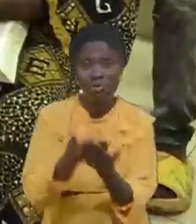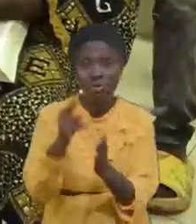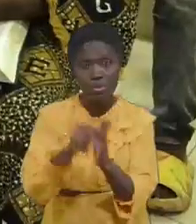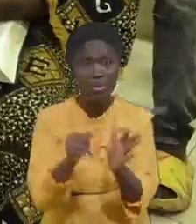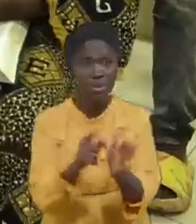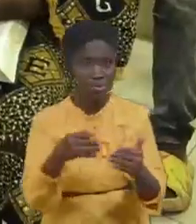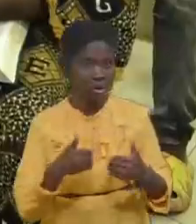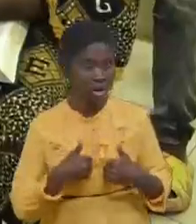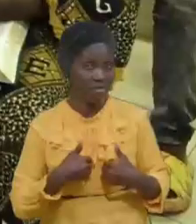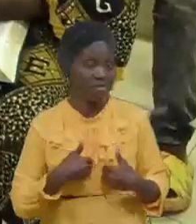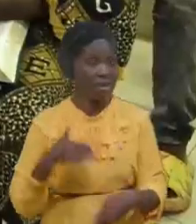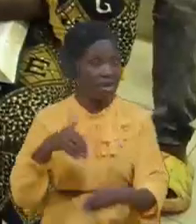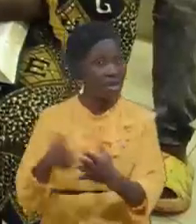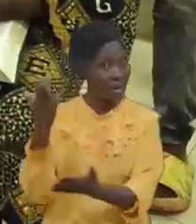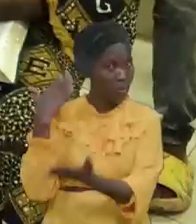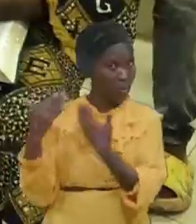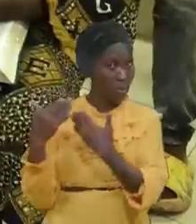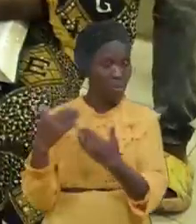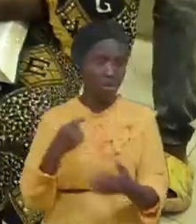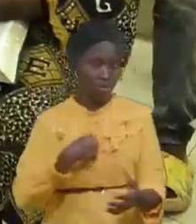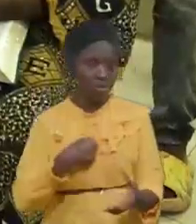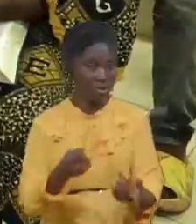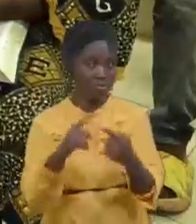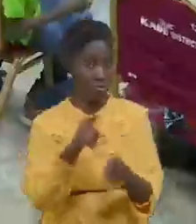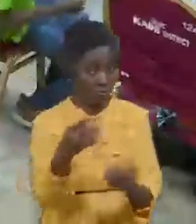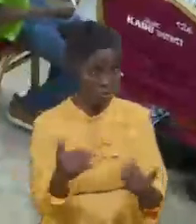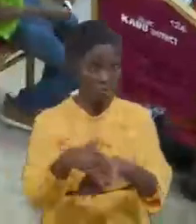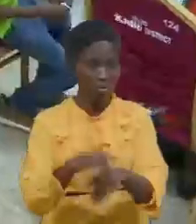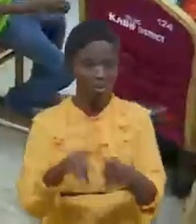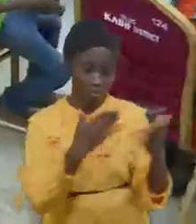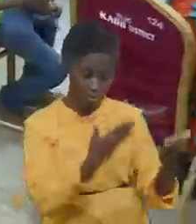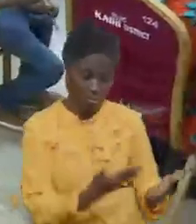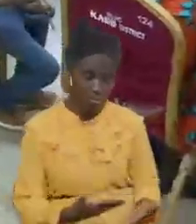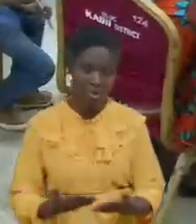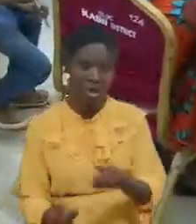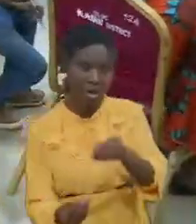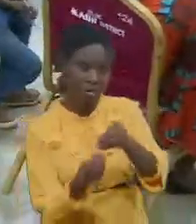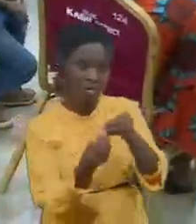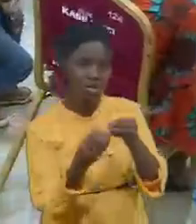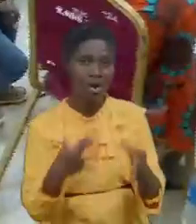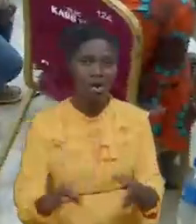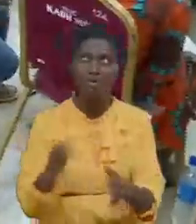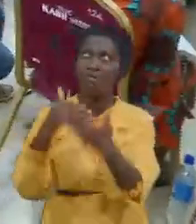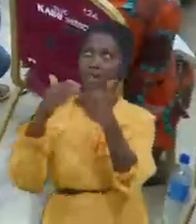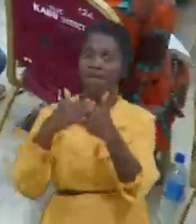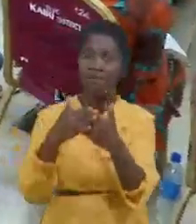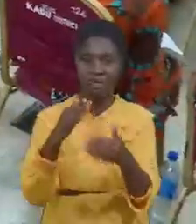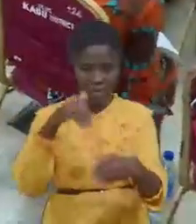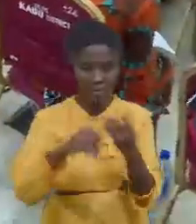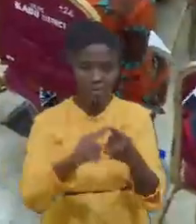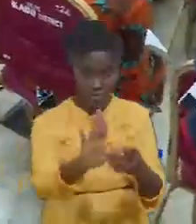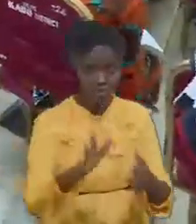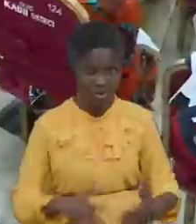have had in the past, I come to you tonight to bring addition of heaven into your